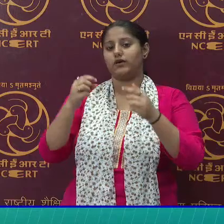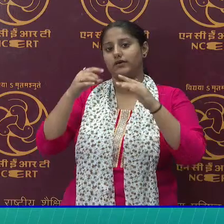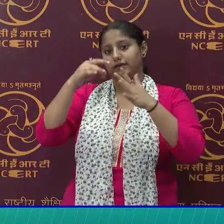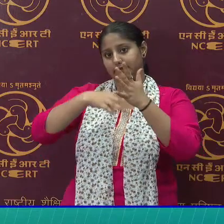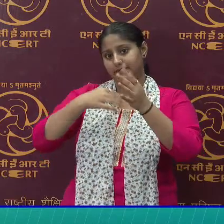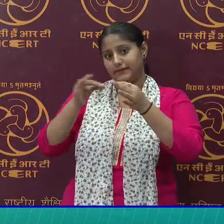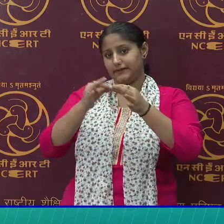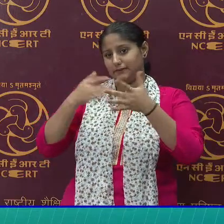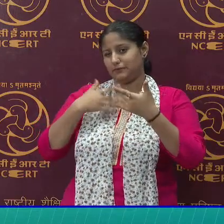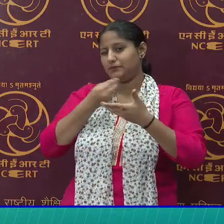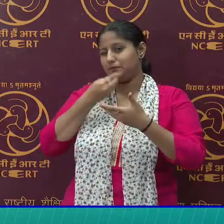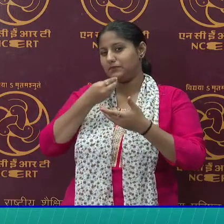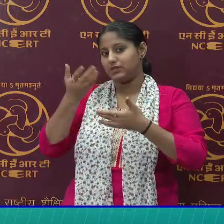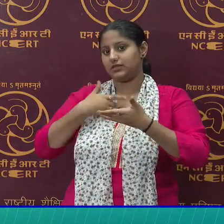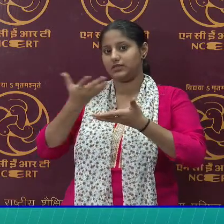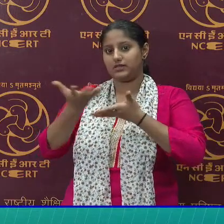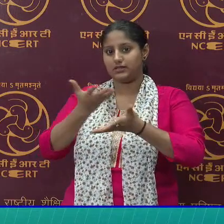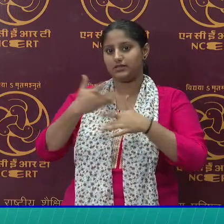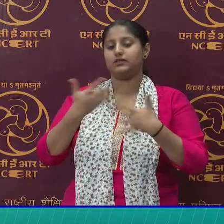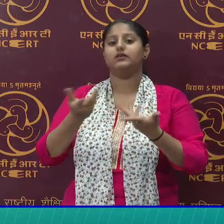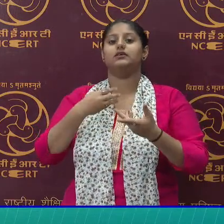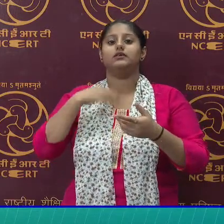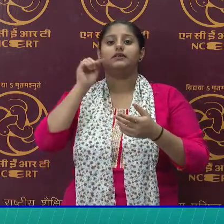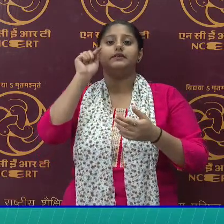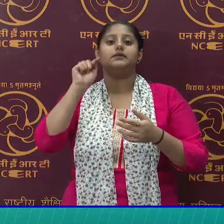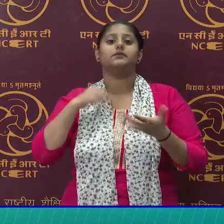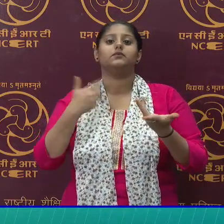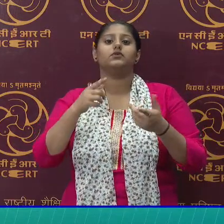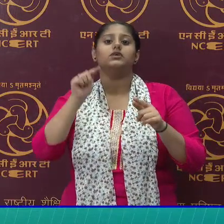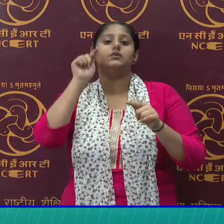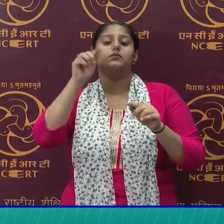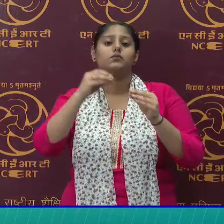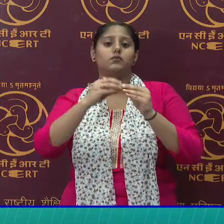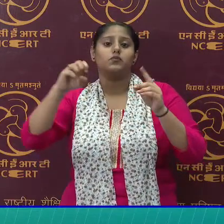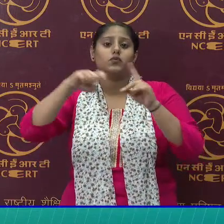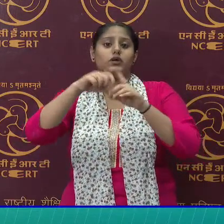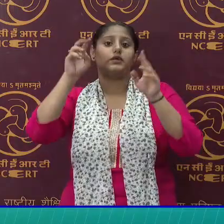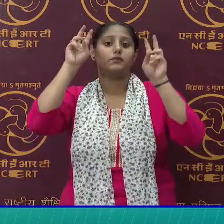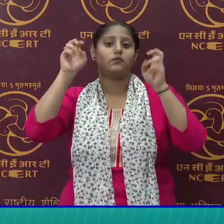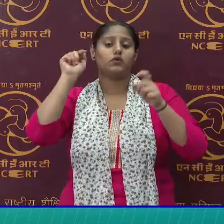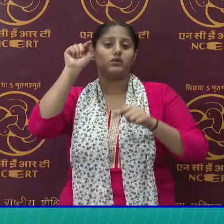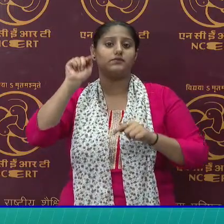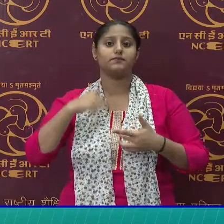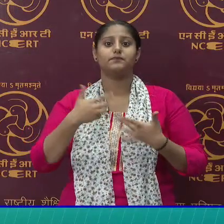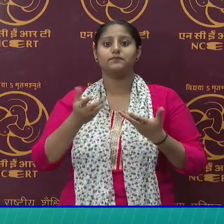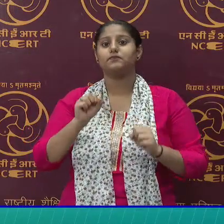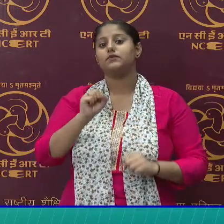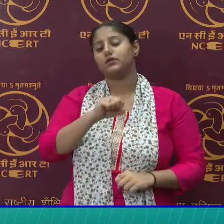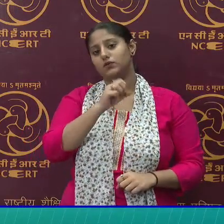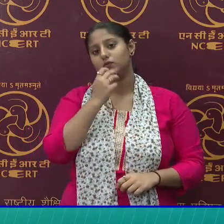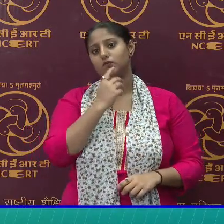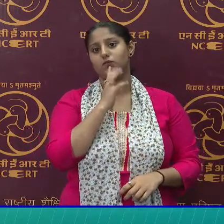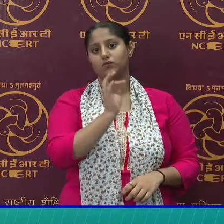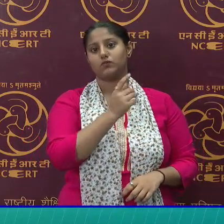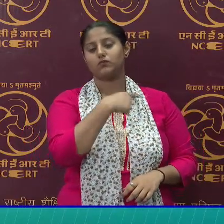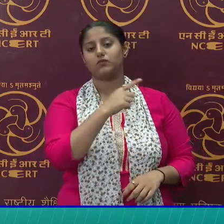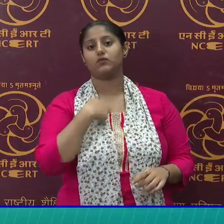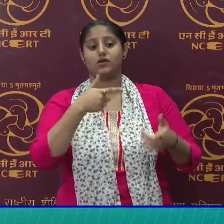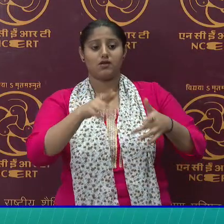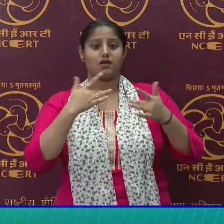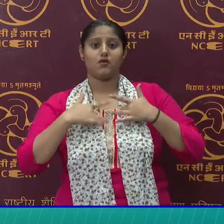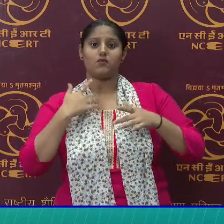you please tell us what the highlights of this book are to begin with? Yes, I think that's a very interesting